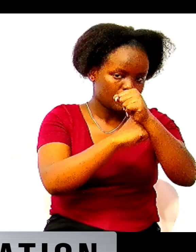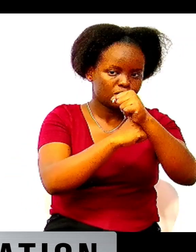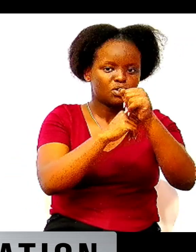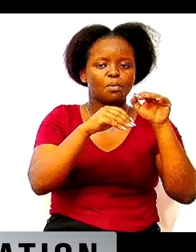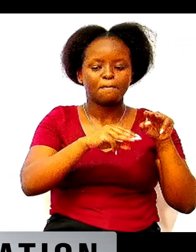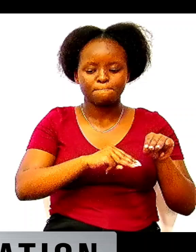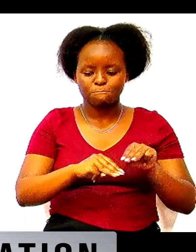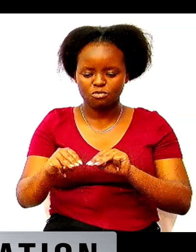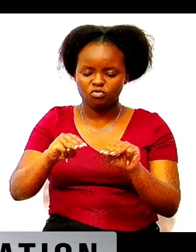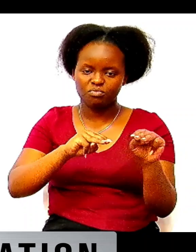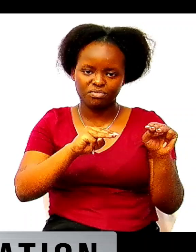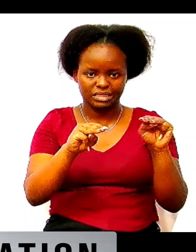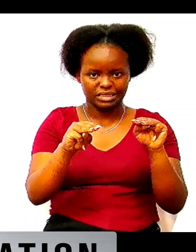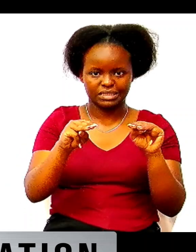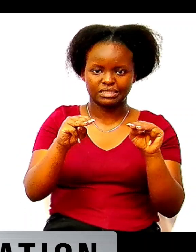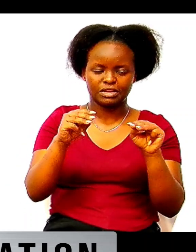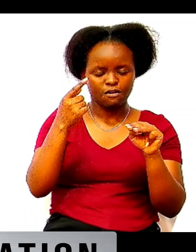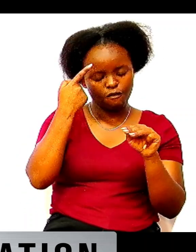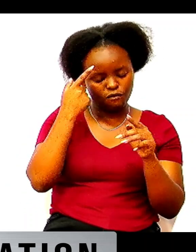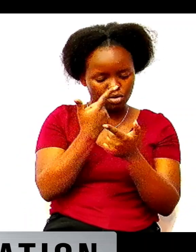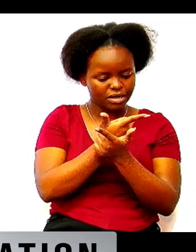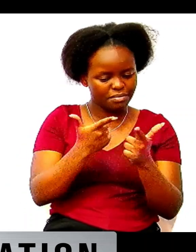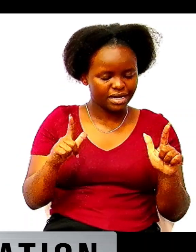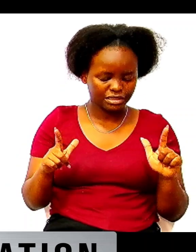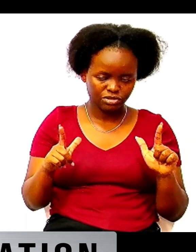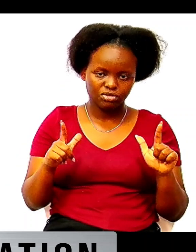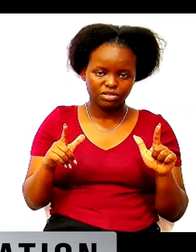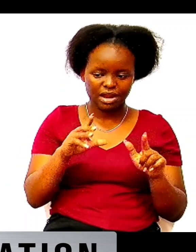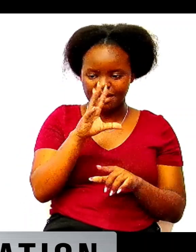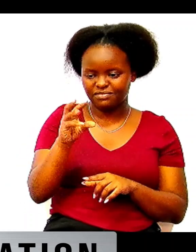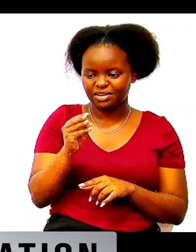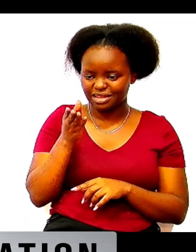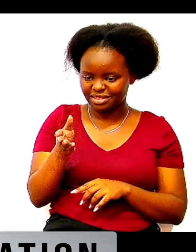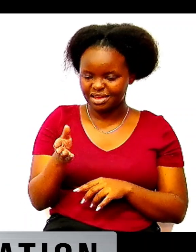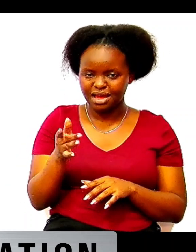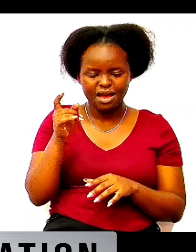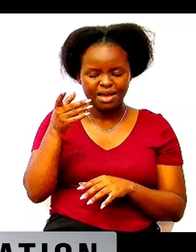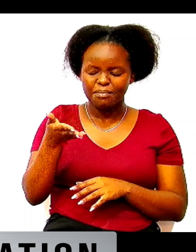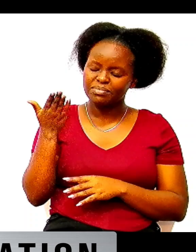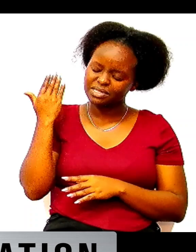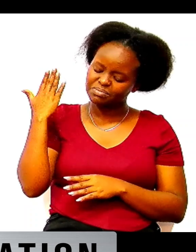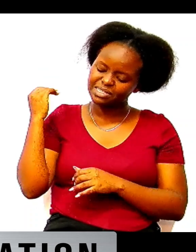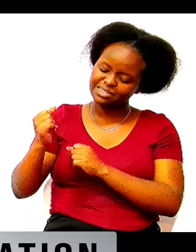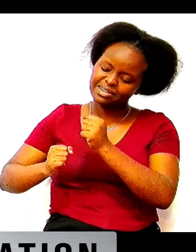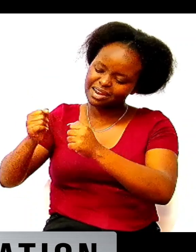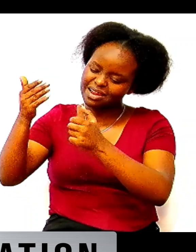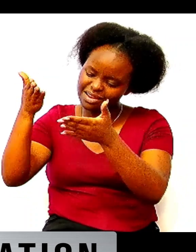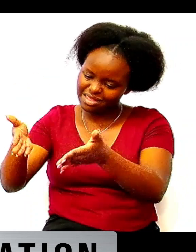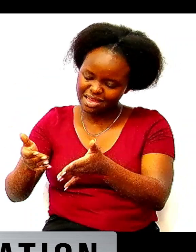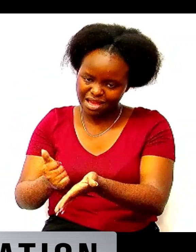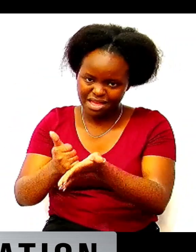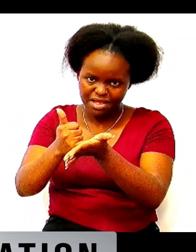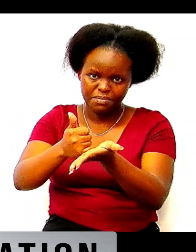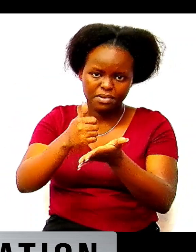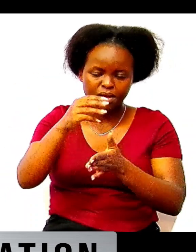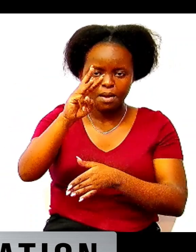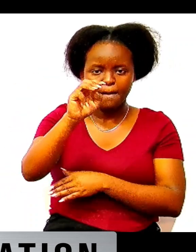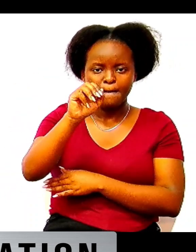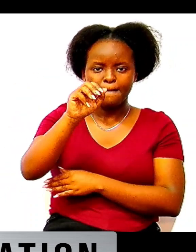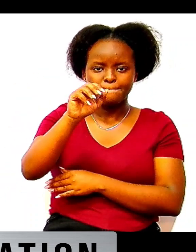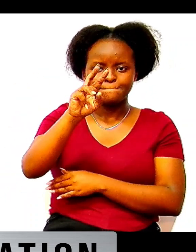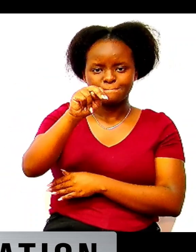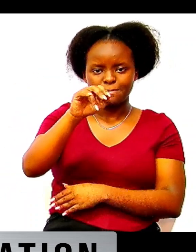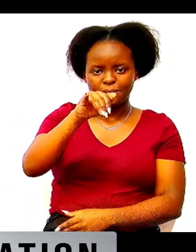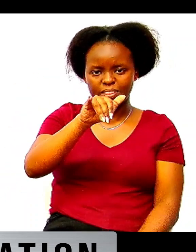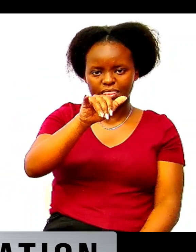of liberation in Africa. It was where we used to run to. It was when Mwalimu Julius Nyerere used to be there, and we